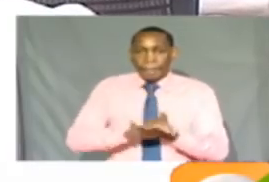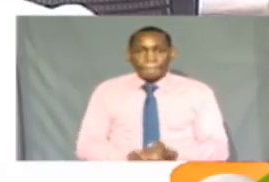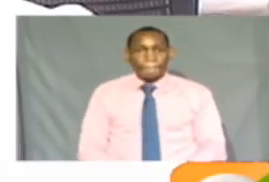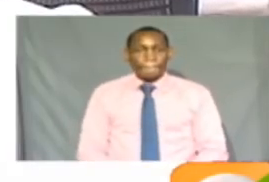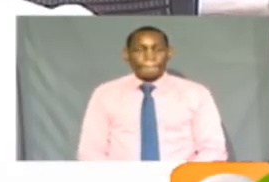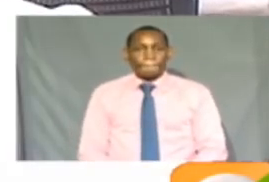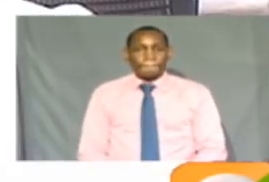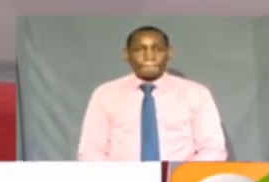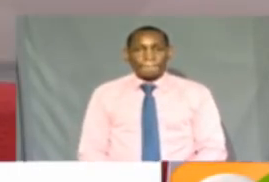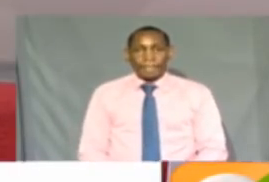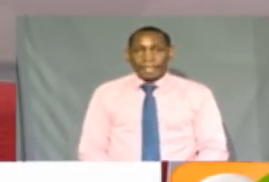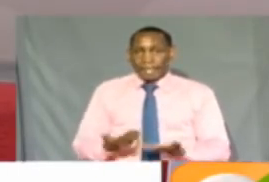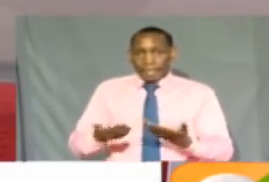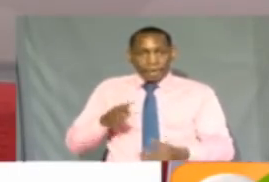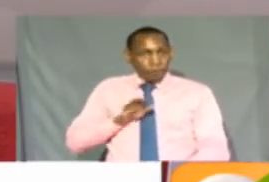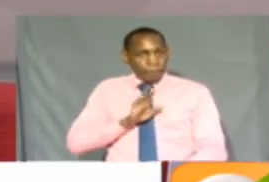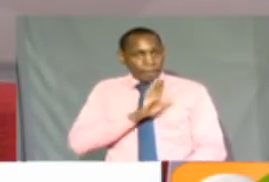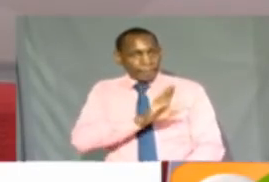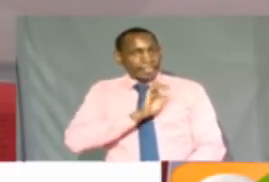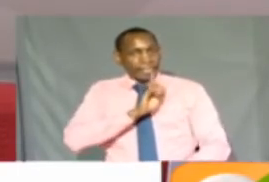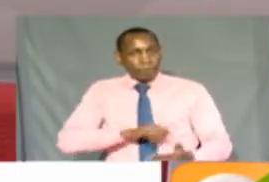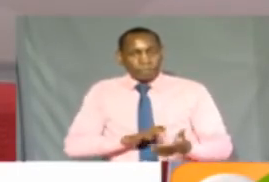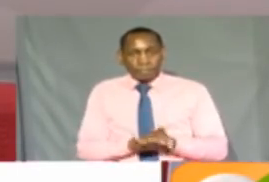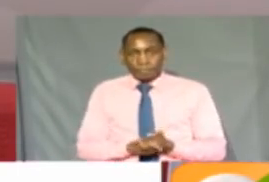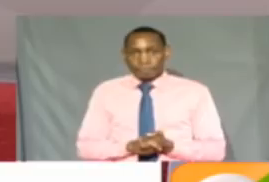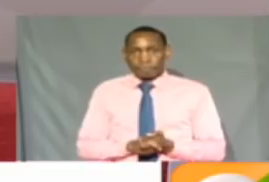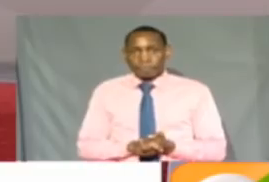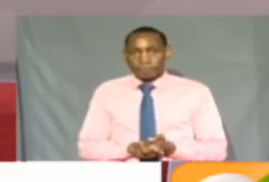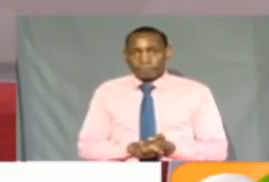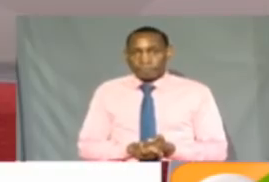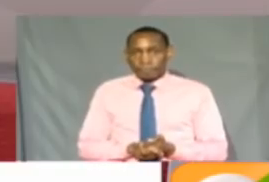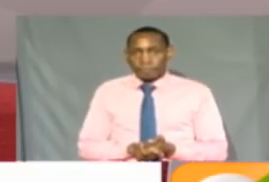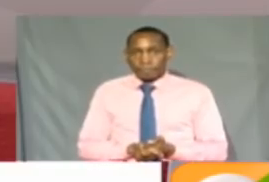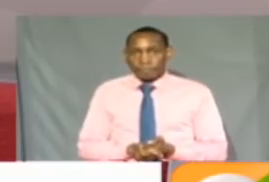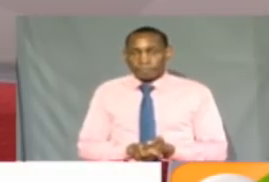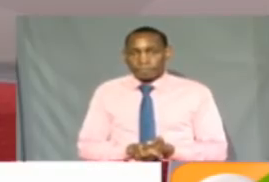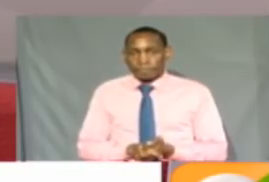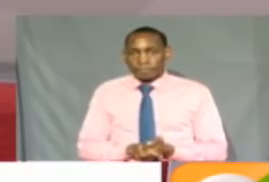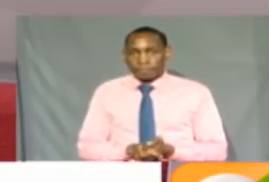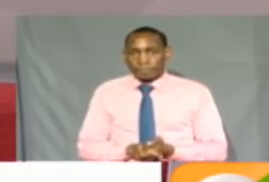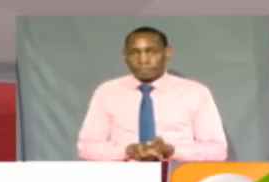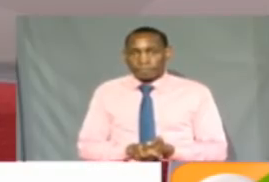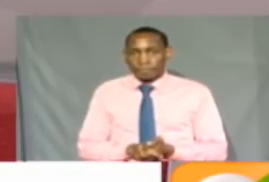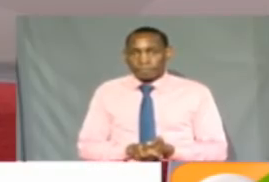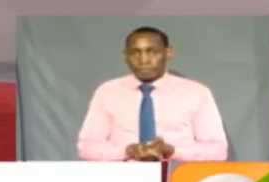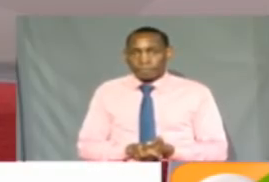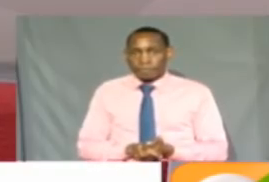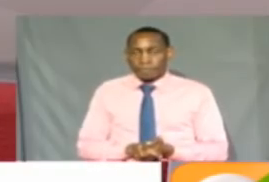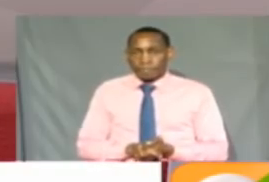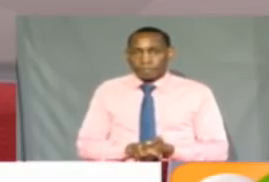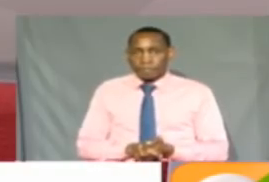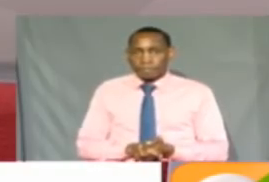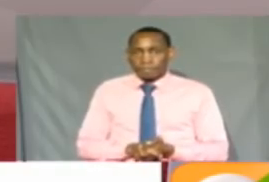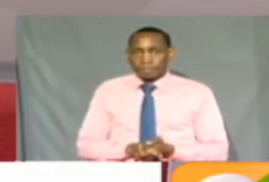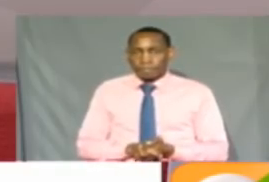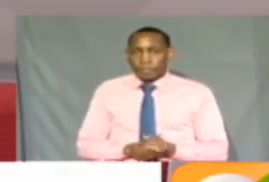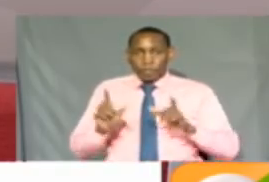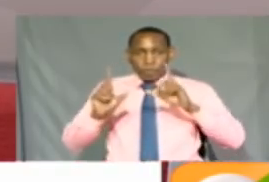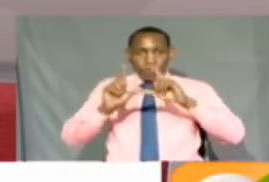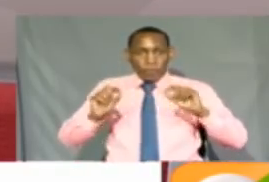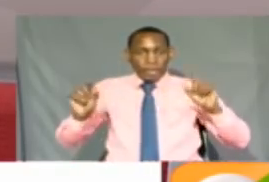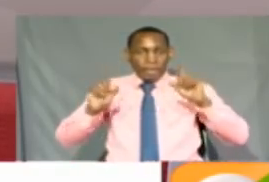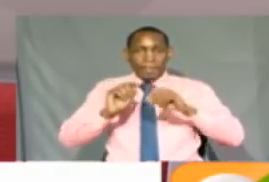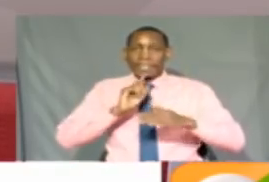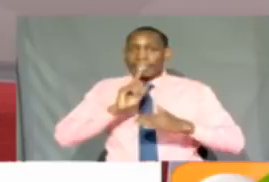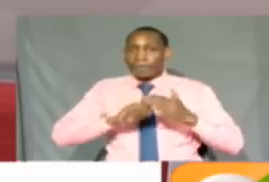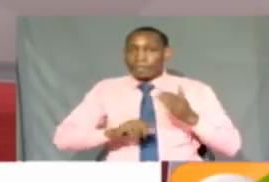as a result of the woman saying, you know, I've heard a guy say the woman will do the fake reach of knowing